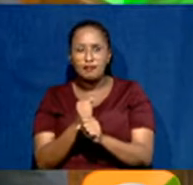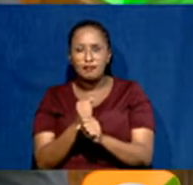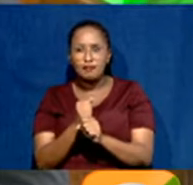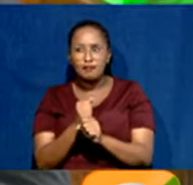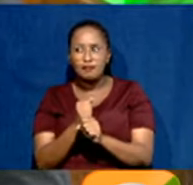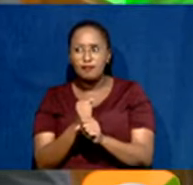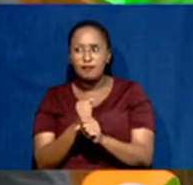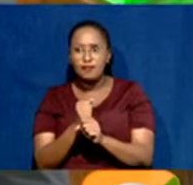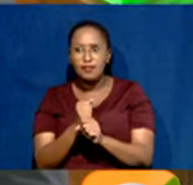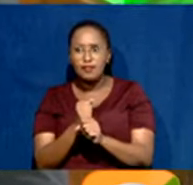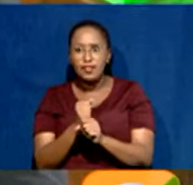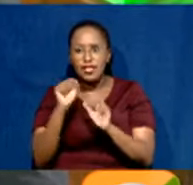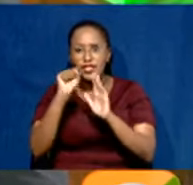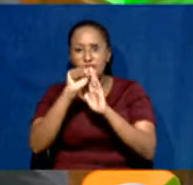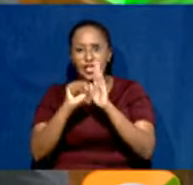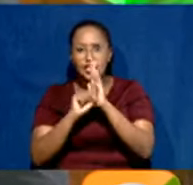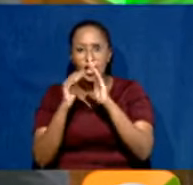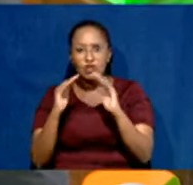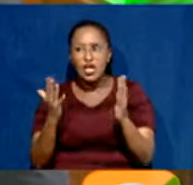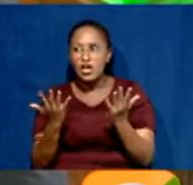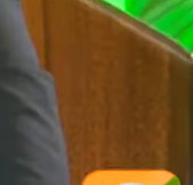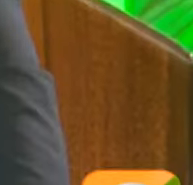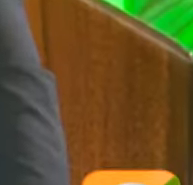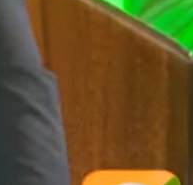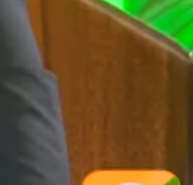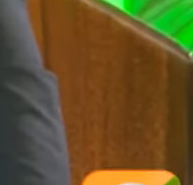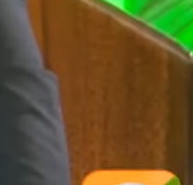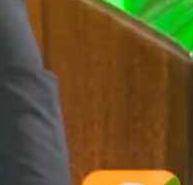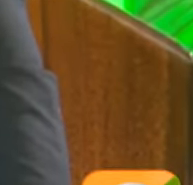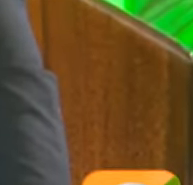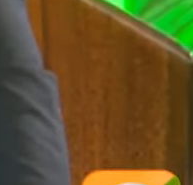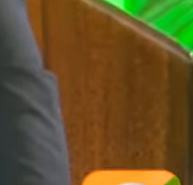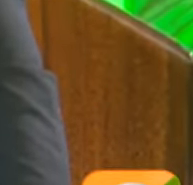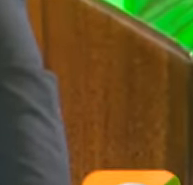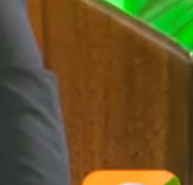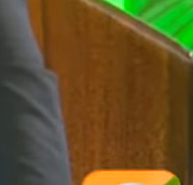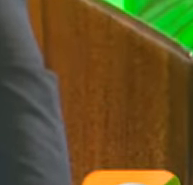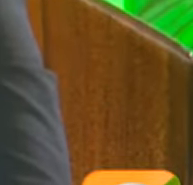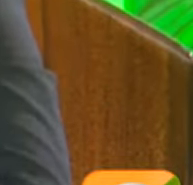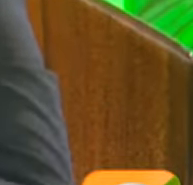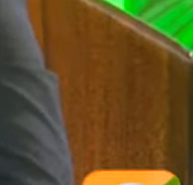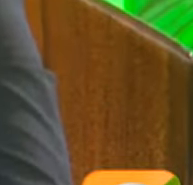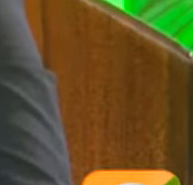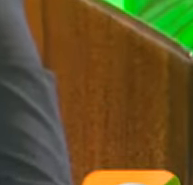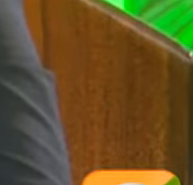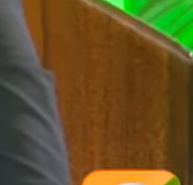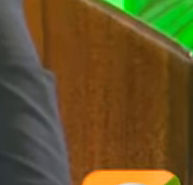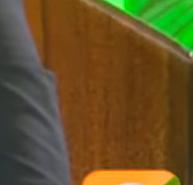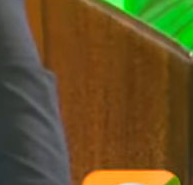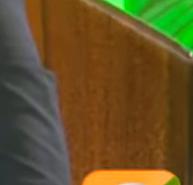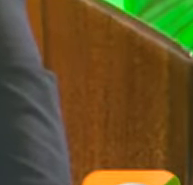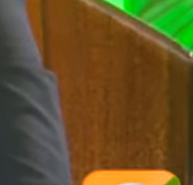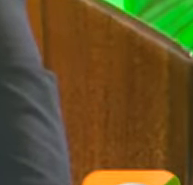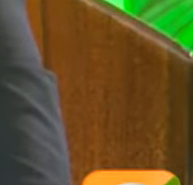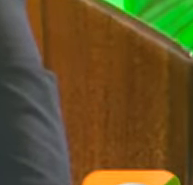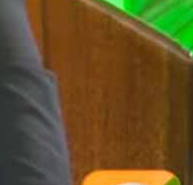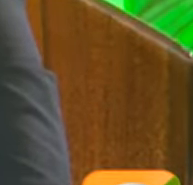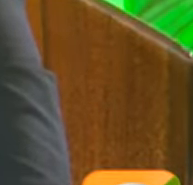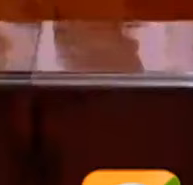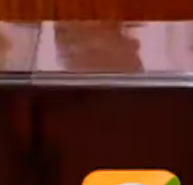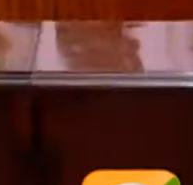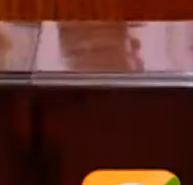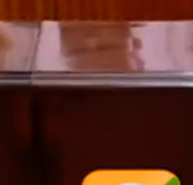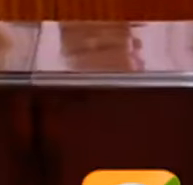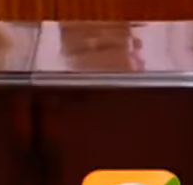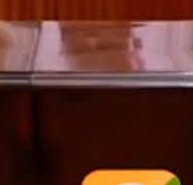And State House and where you sit, you set the tone for whatever government agencies and